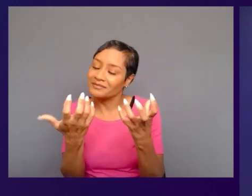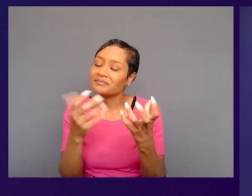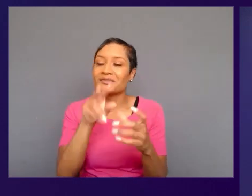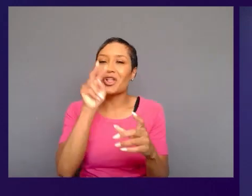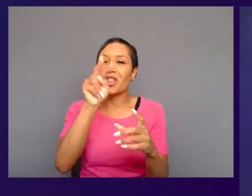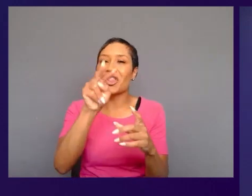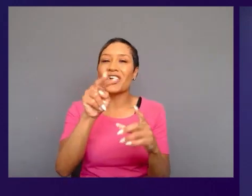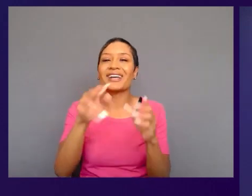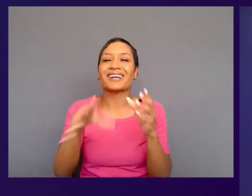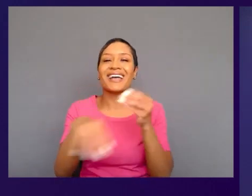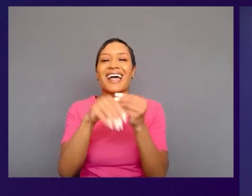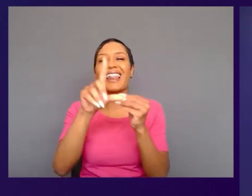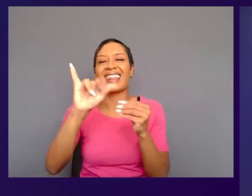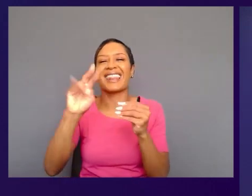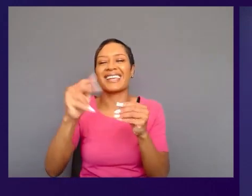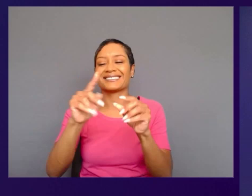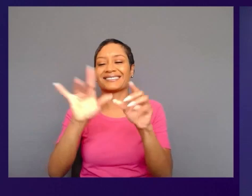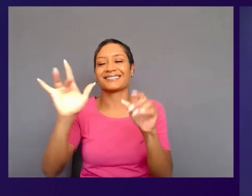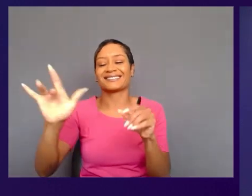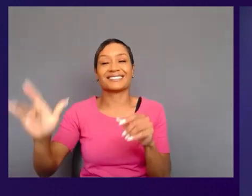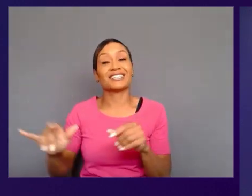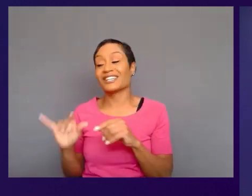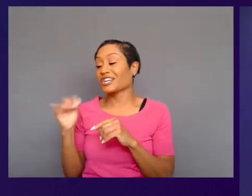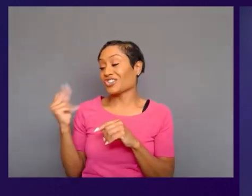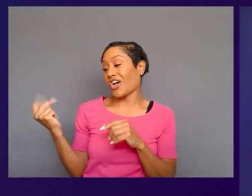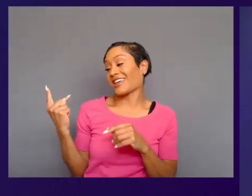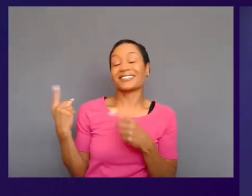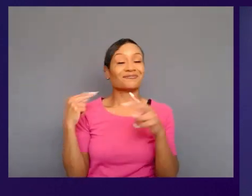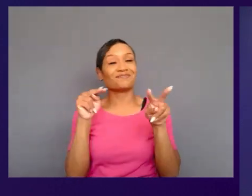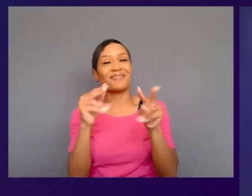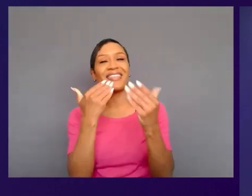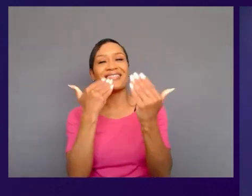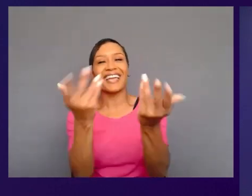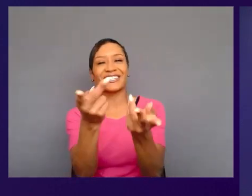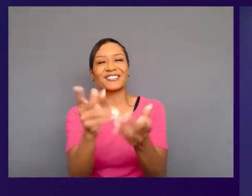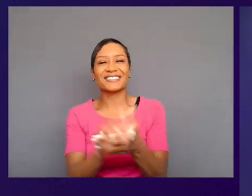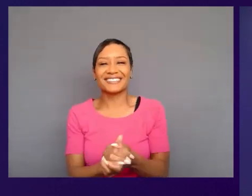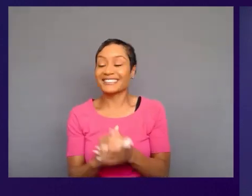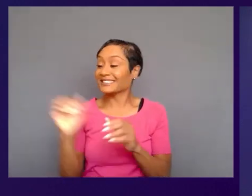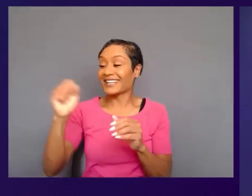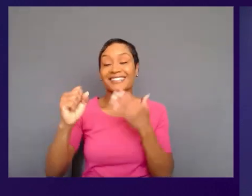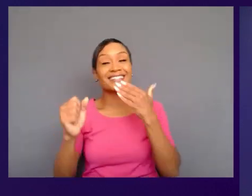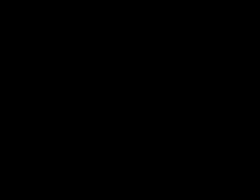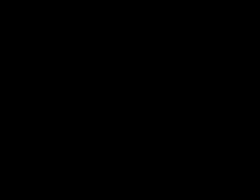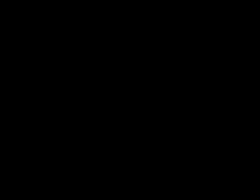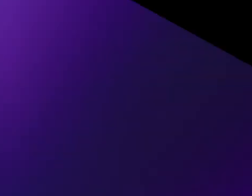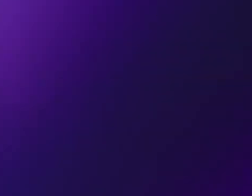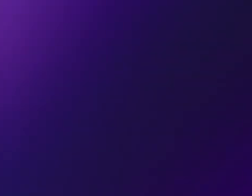additional linked materials. And John and I thank you very much for your time. Yeah, thank you. And thanks, Laura.